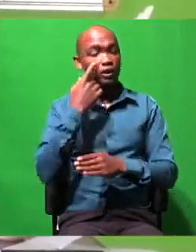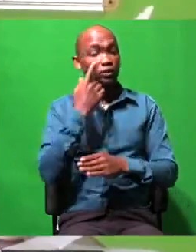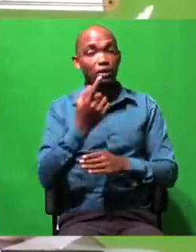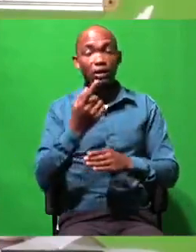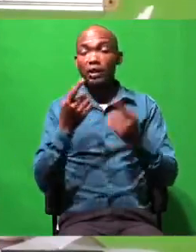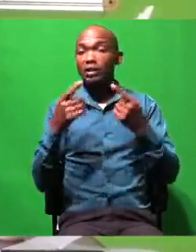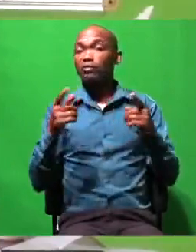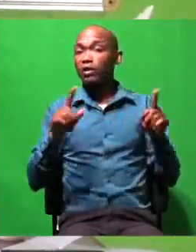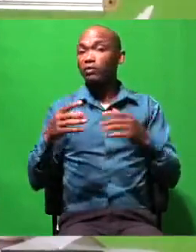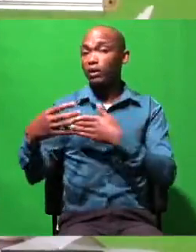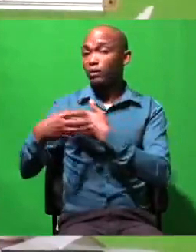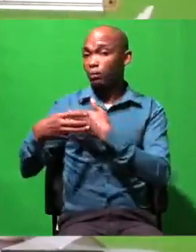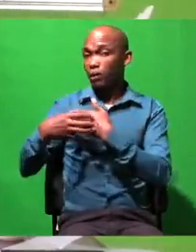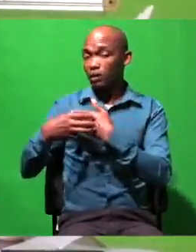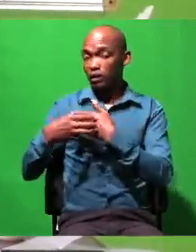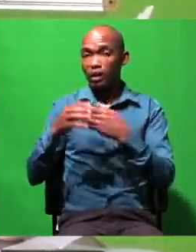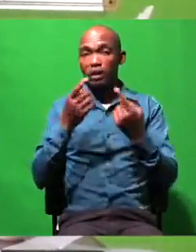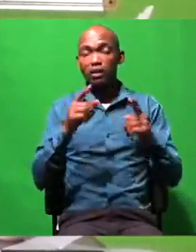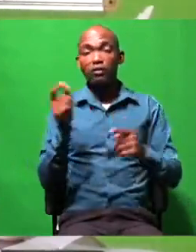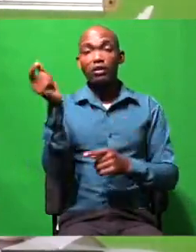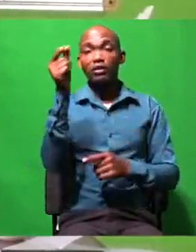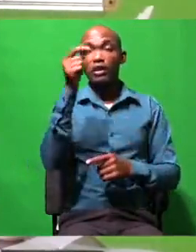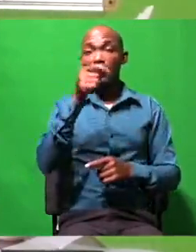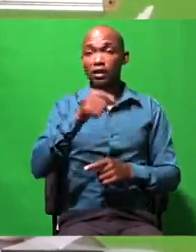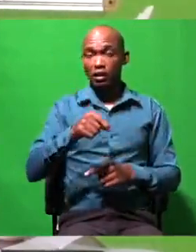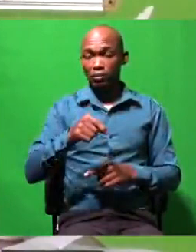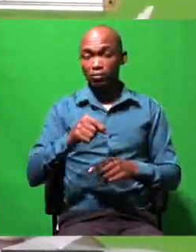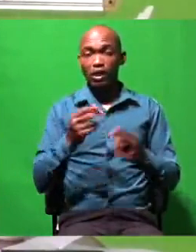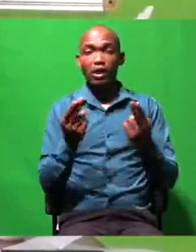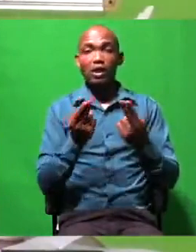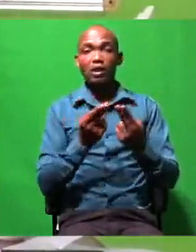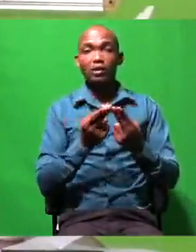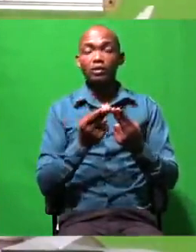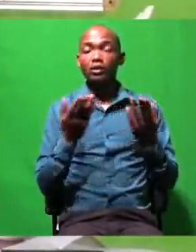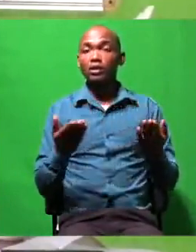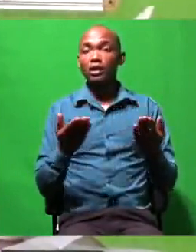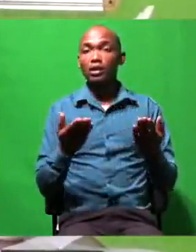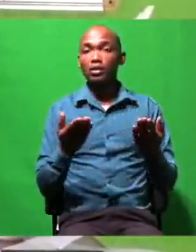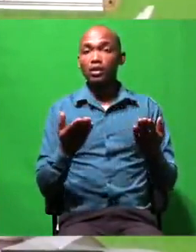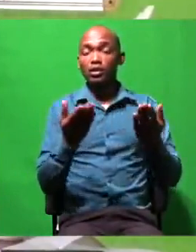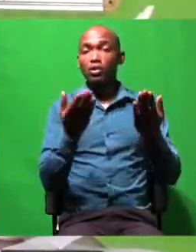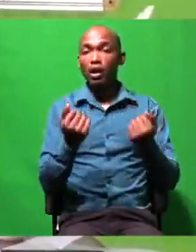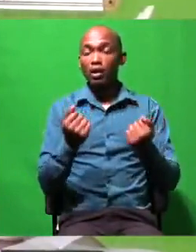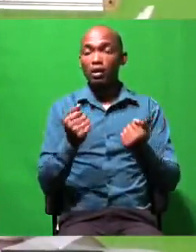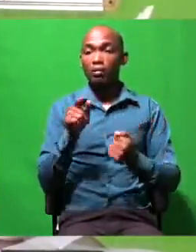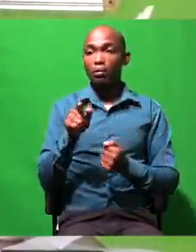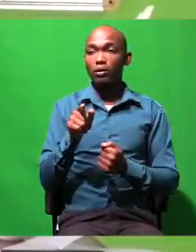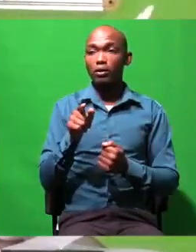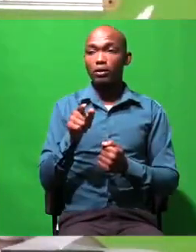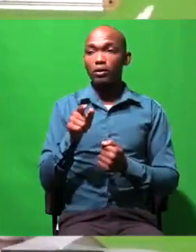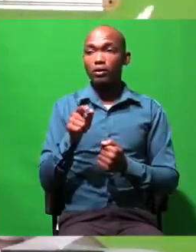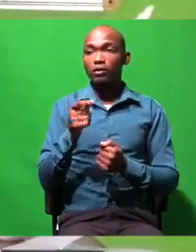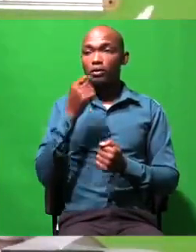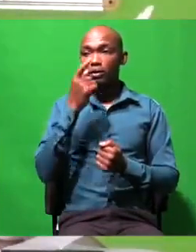applied, as we see different pictures and different diagrams. And also now I think you are able